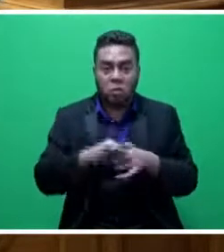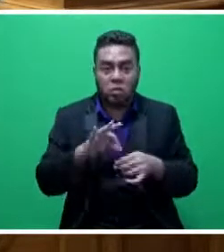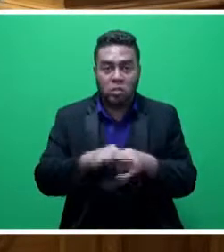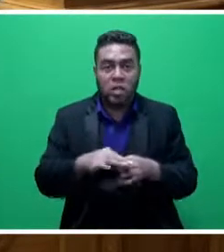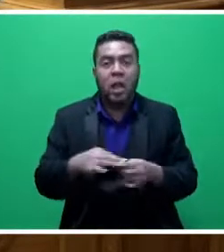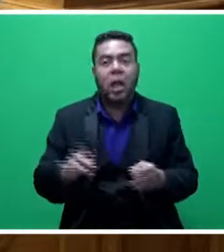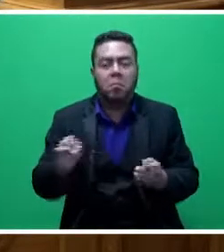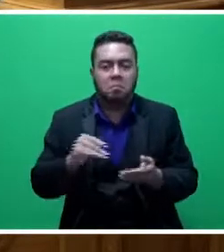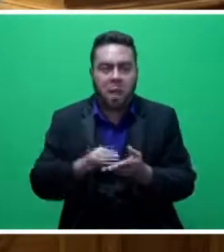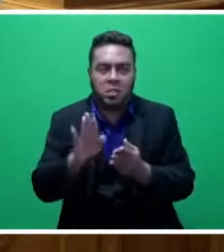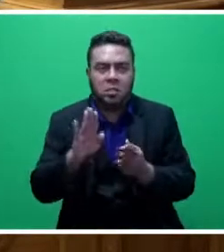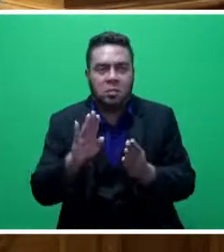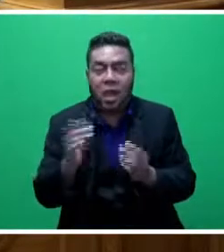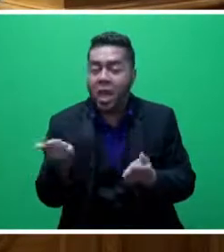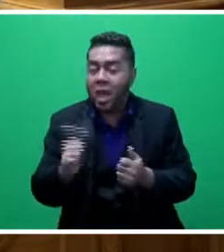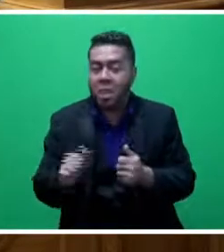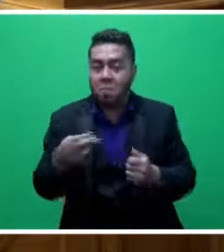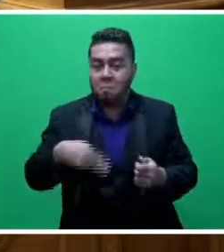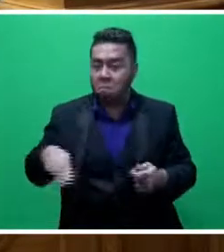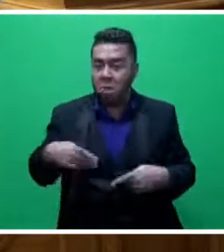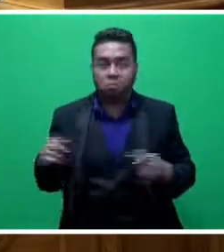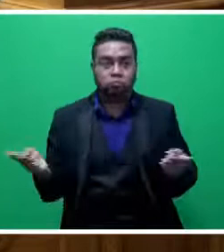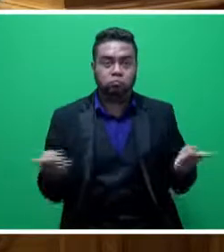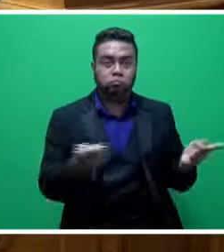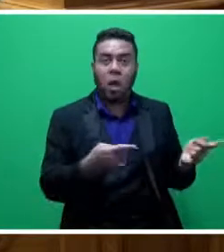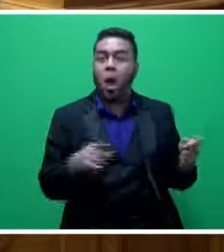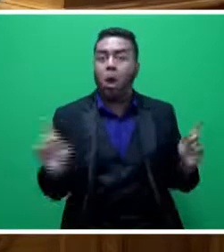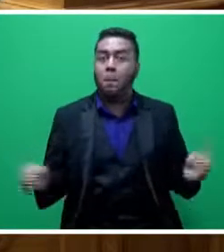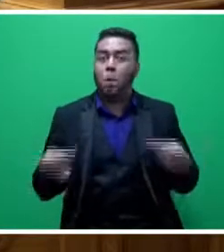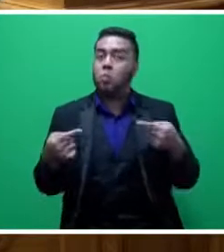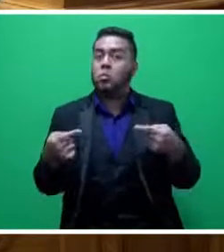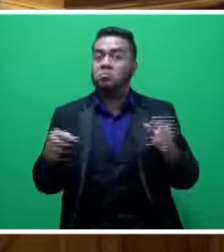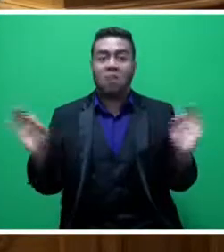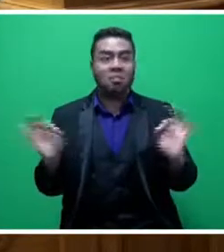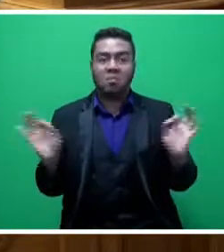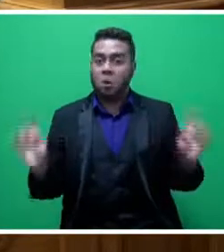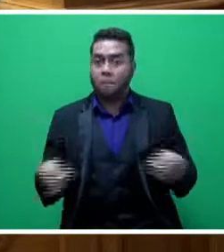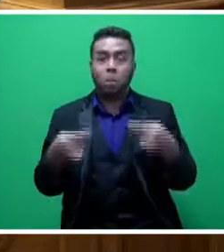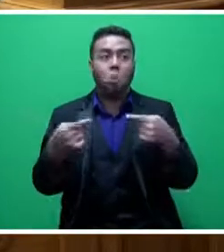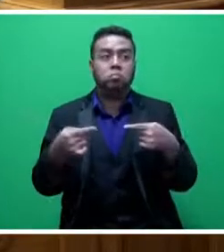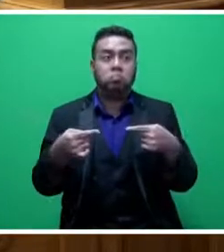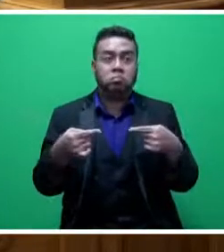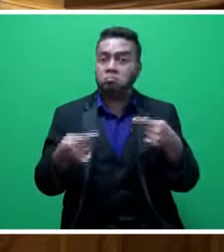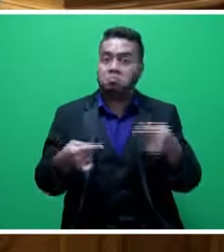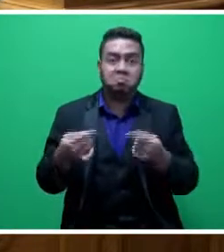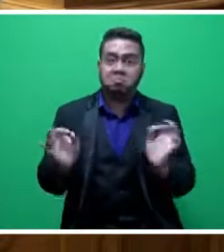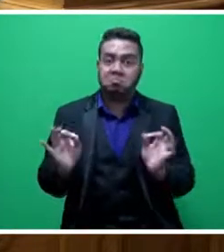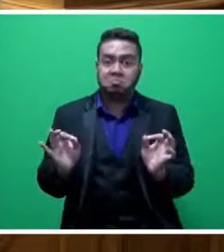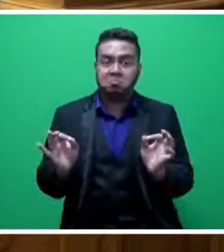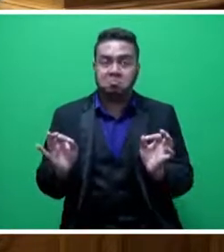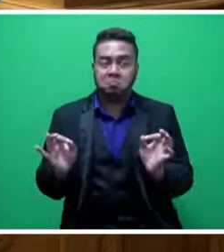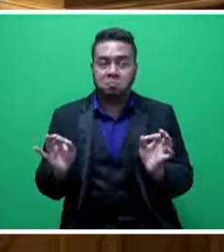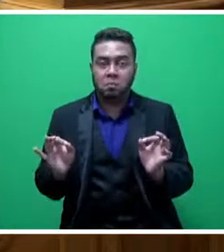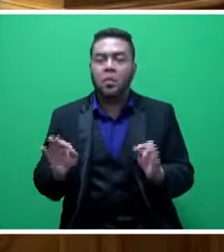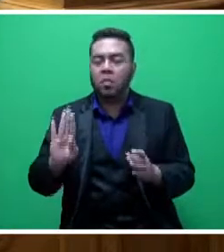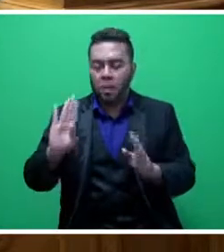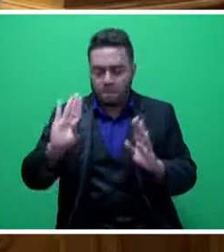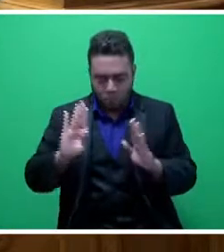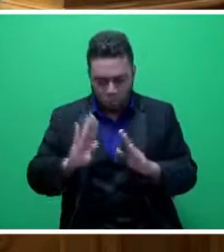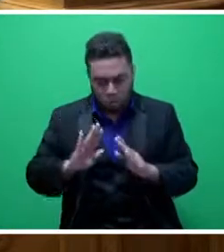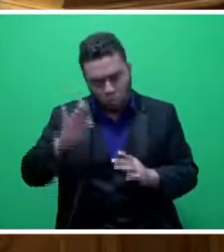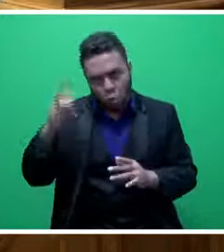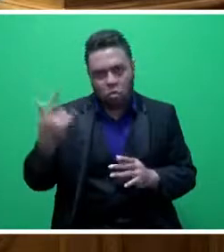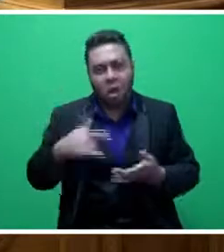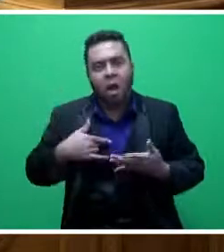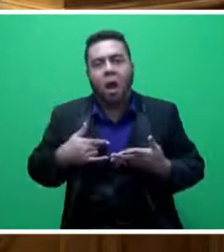passed. Does any member oppose the motion? No. As no member opposes, the motion is agreed